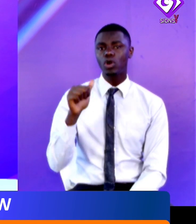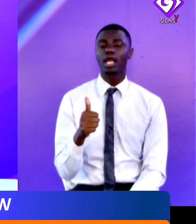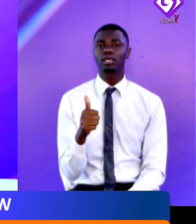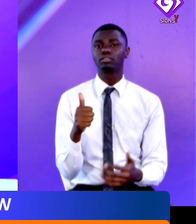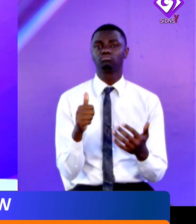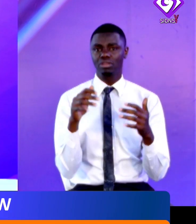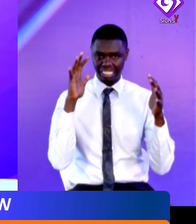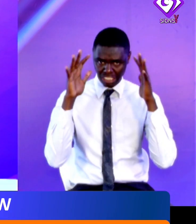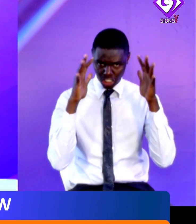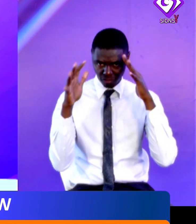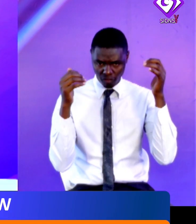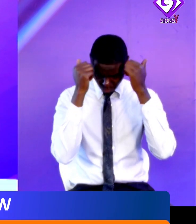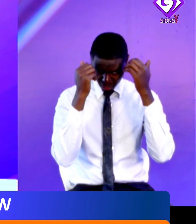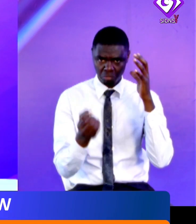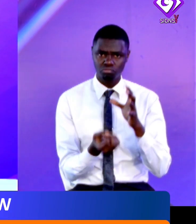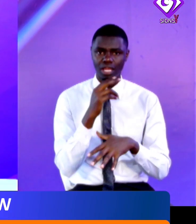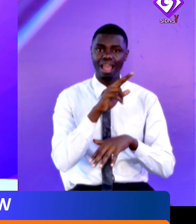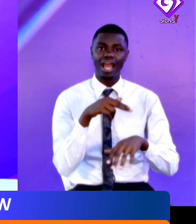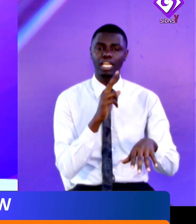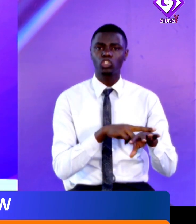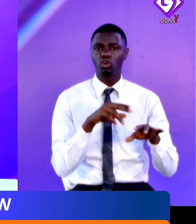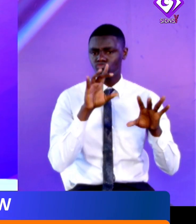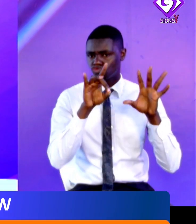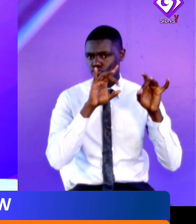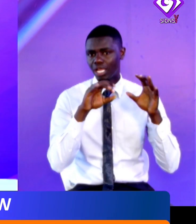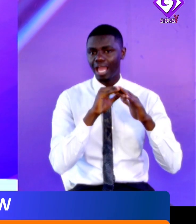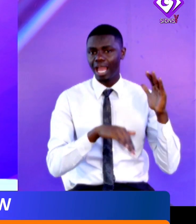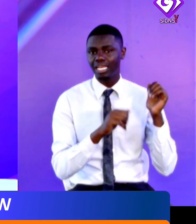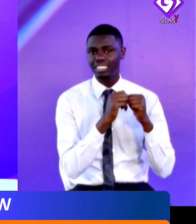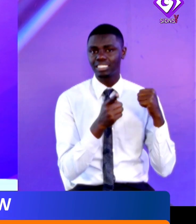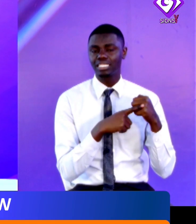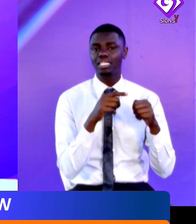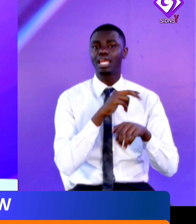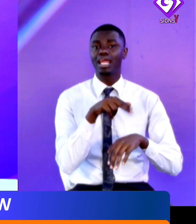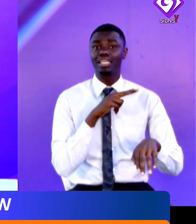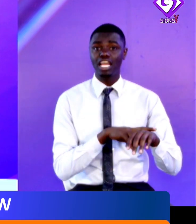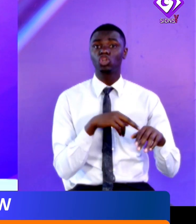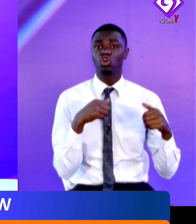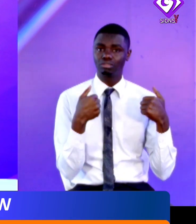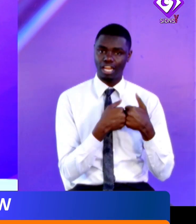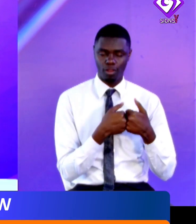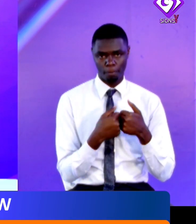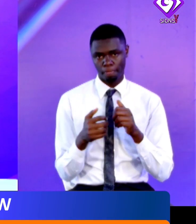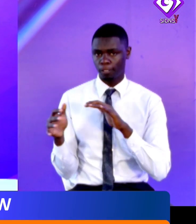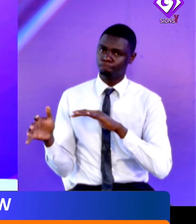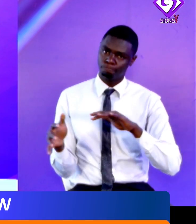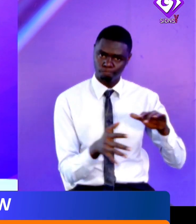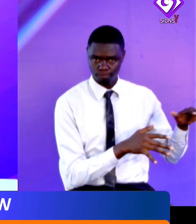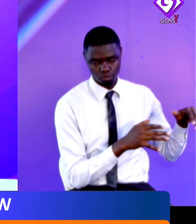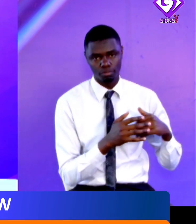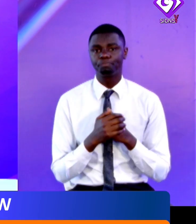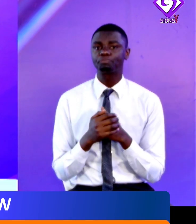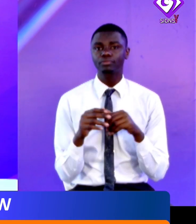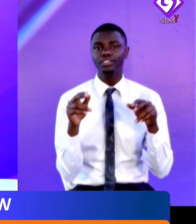MOFA, launching the national-wide under-16 soccer trials. And now on to more international news.